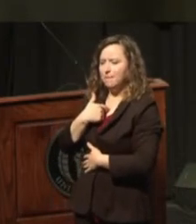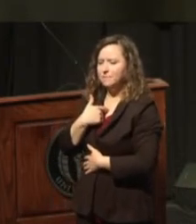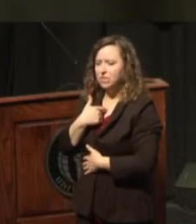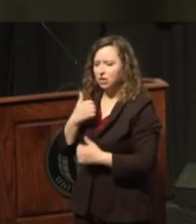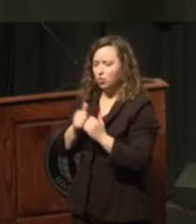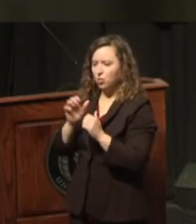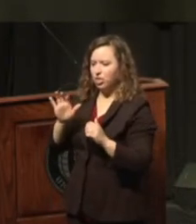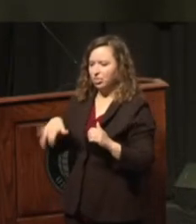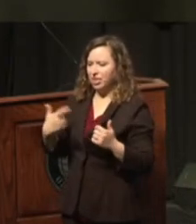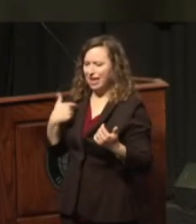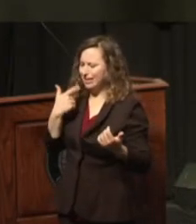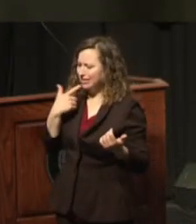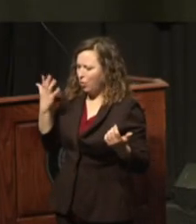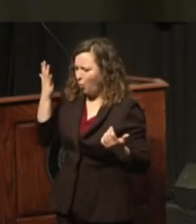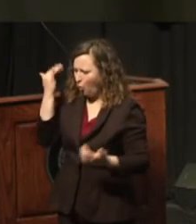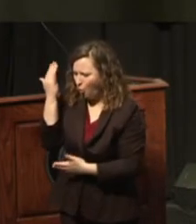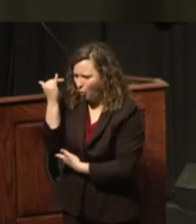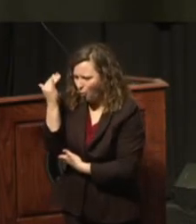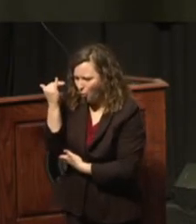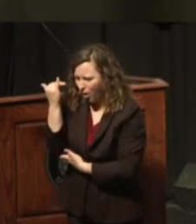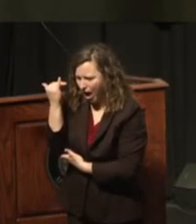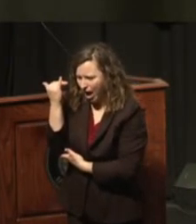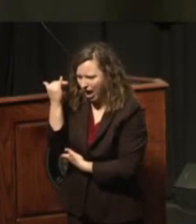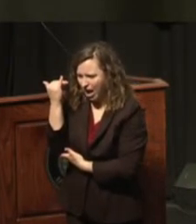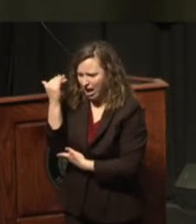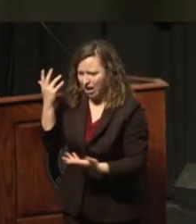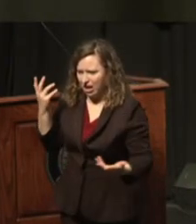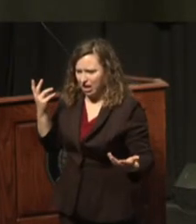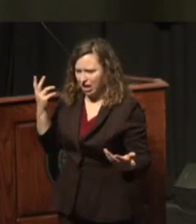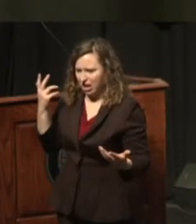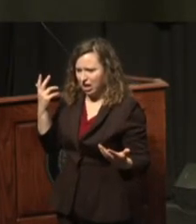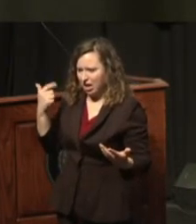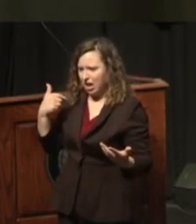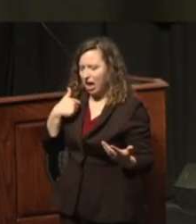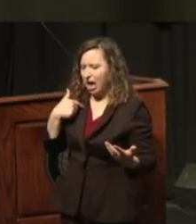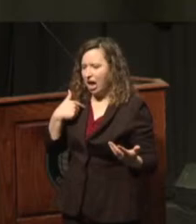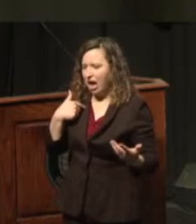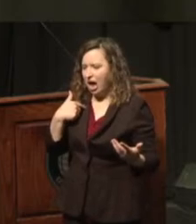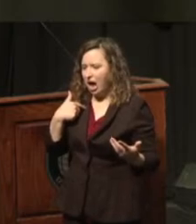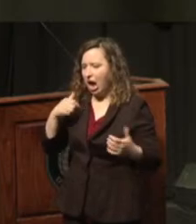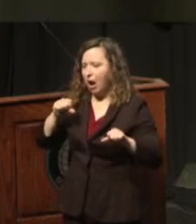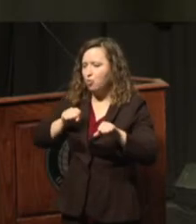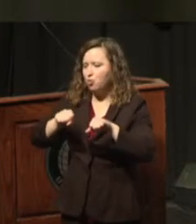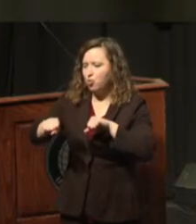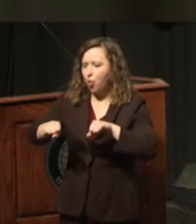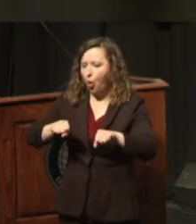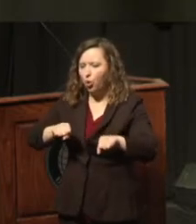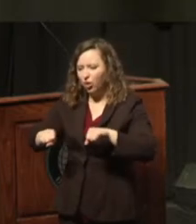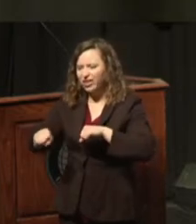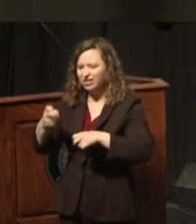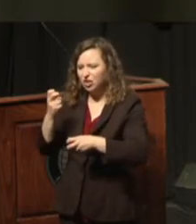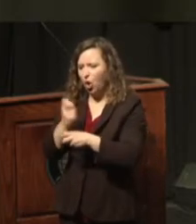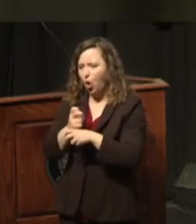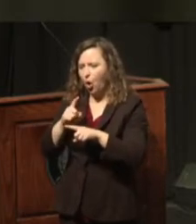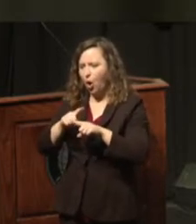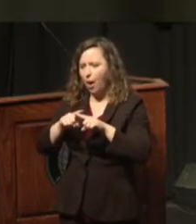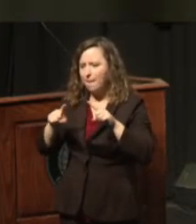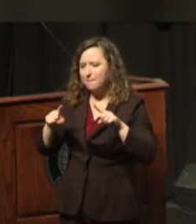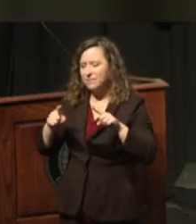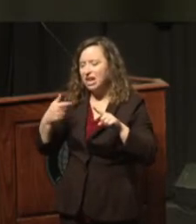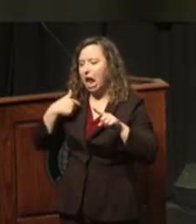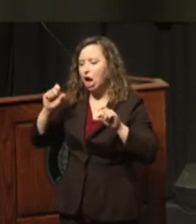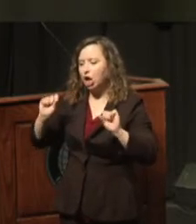I never talked about this. And probably because he sees me roll up in a car and get myself situated and drive off in